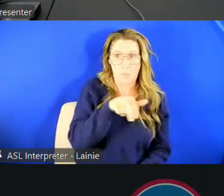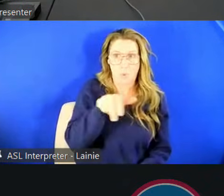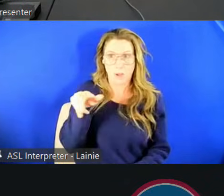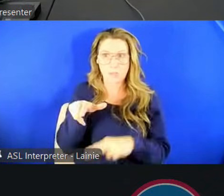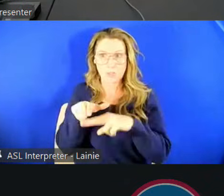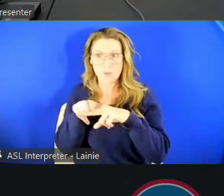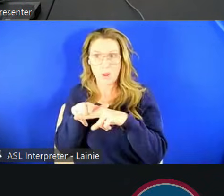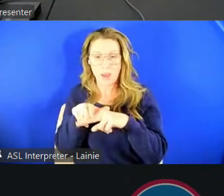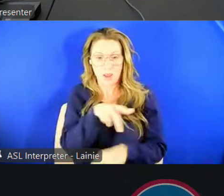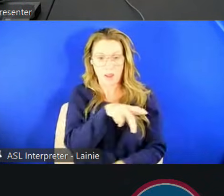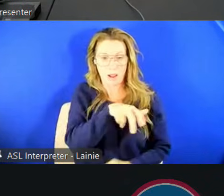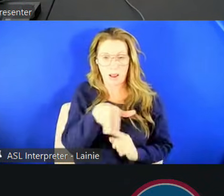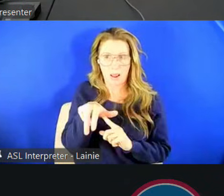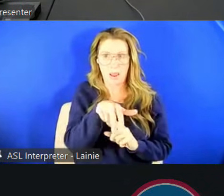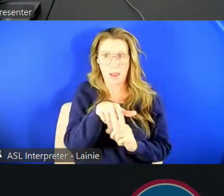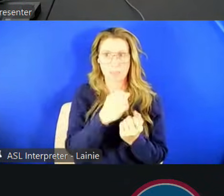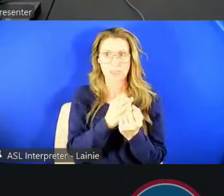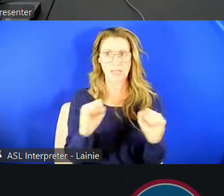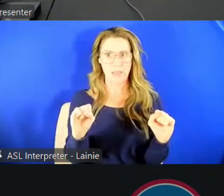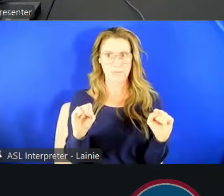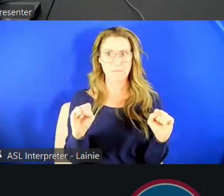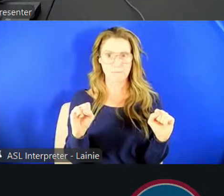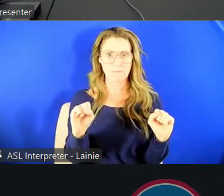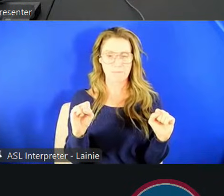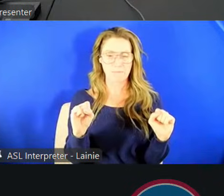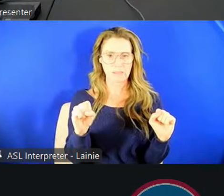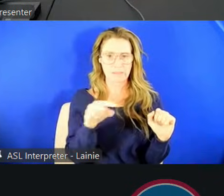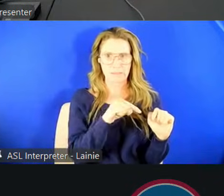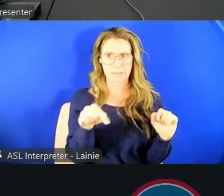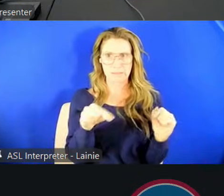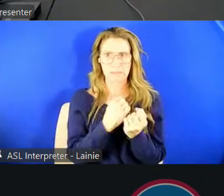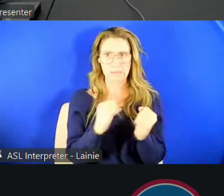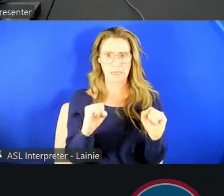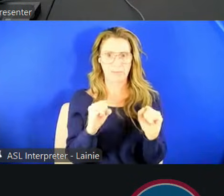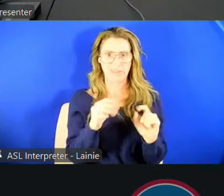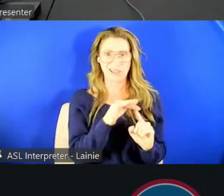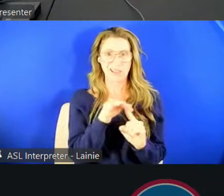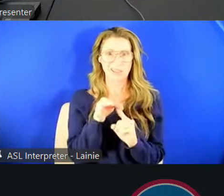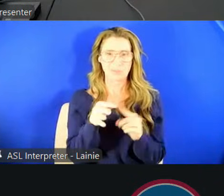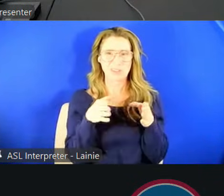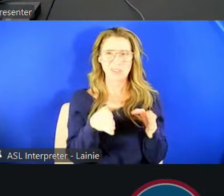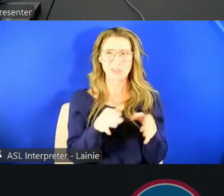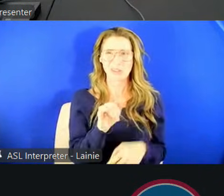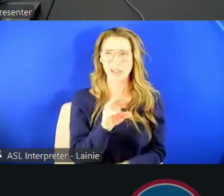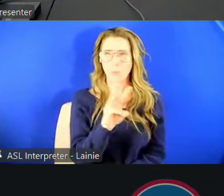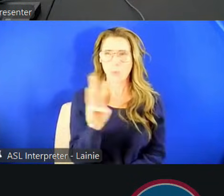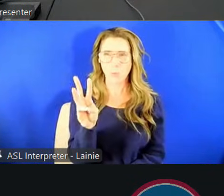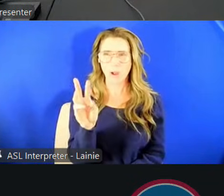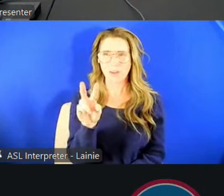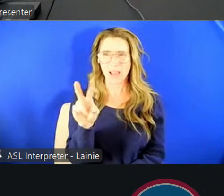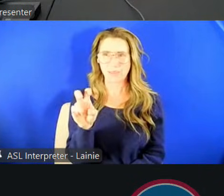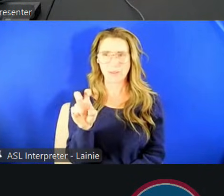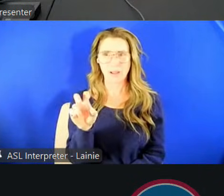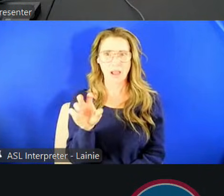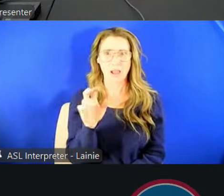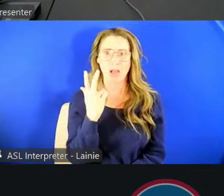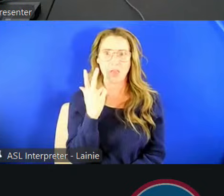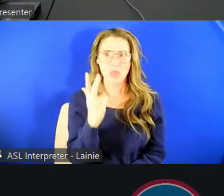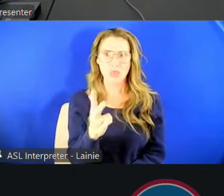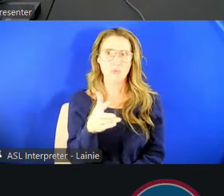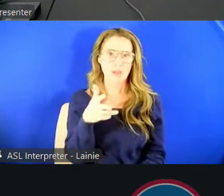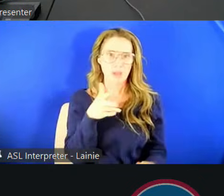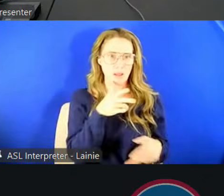the center boarding station was safe. Especially on a street like Western, where you have, basically 3 travel lanes at some of